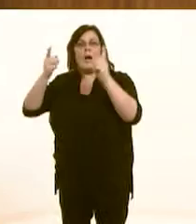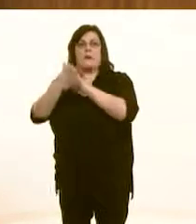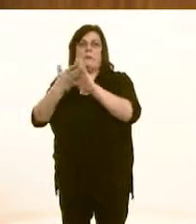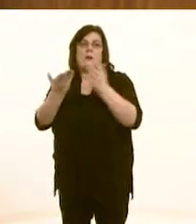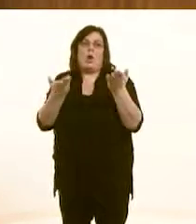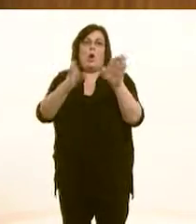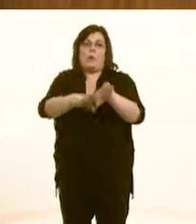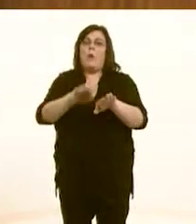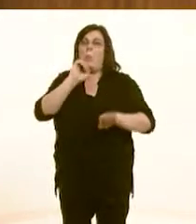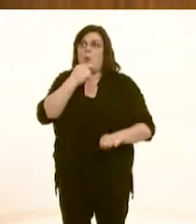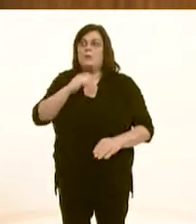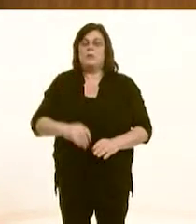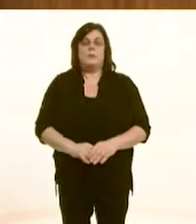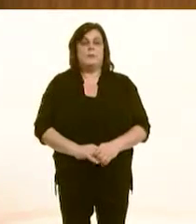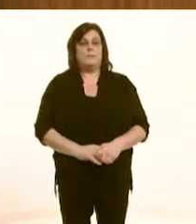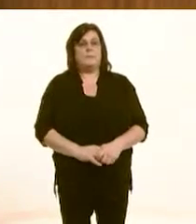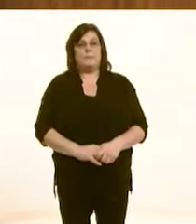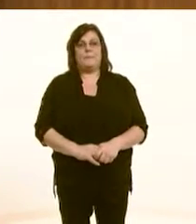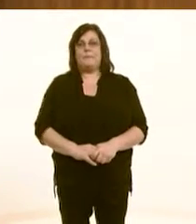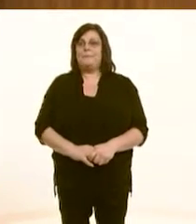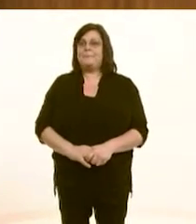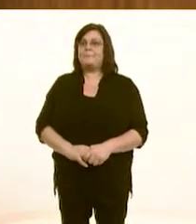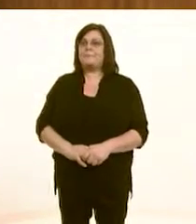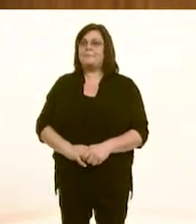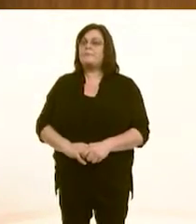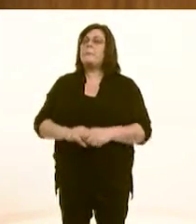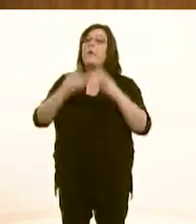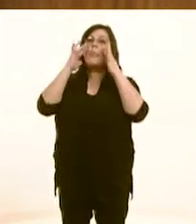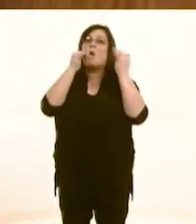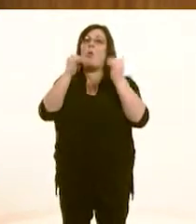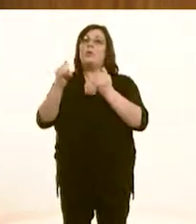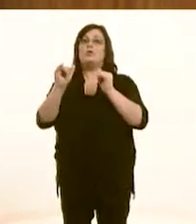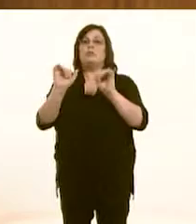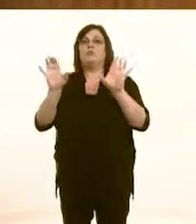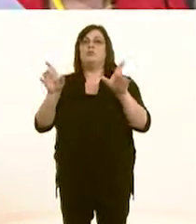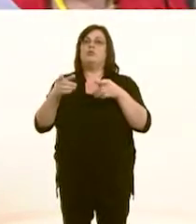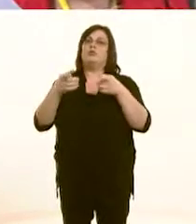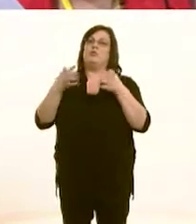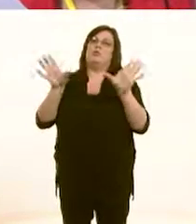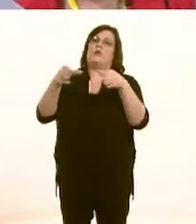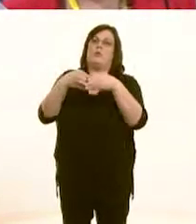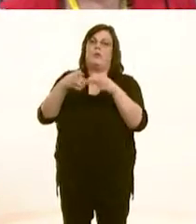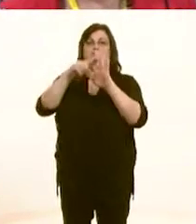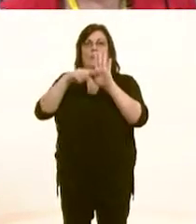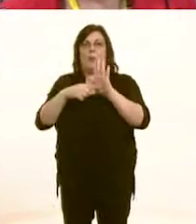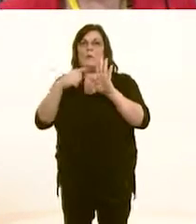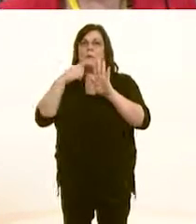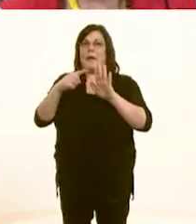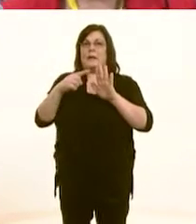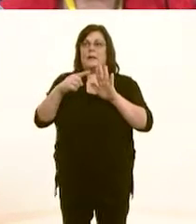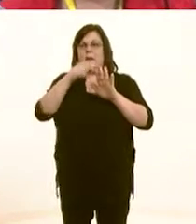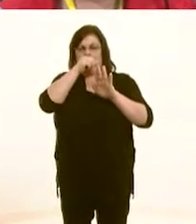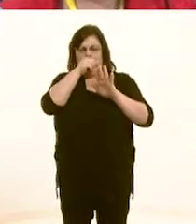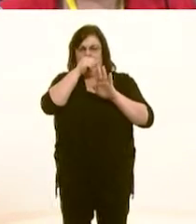William Graham. Thank you, Presiding Officer. I quote from the Auditor General's report, First Minister, the Welsh Government did not prepare a formal